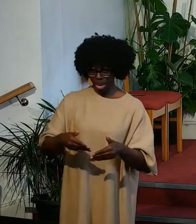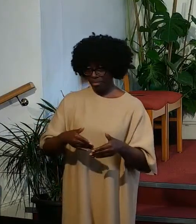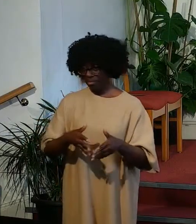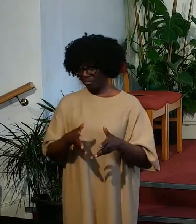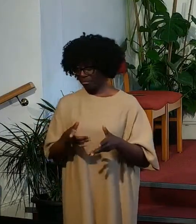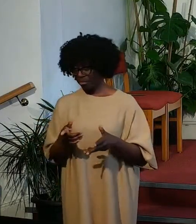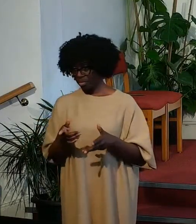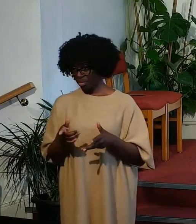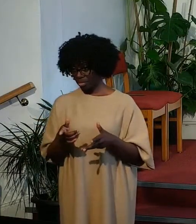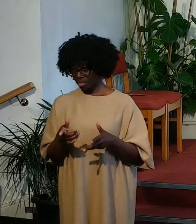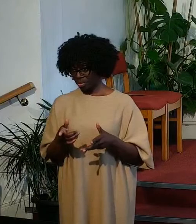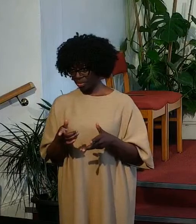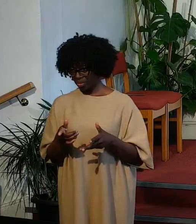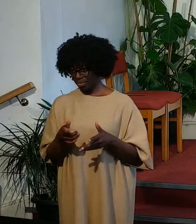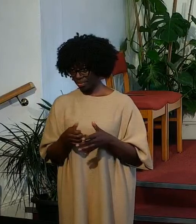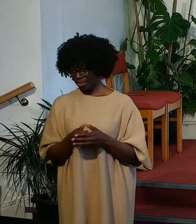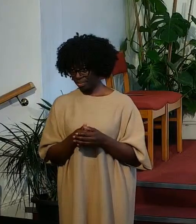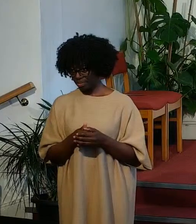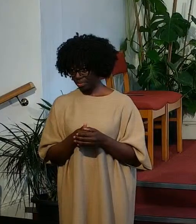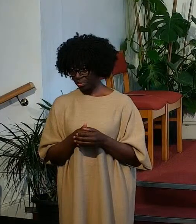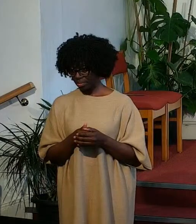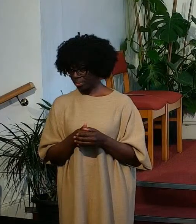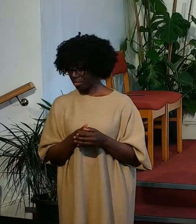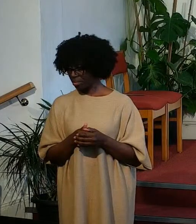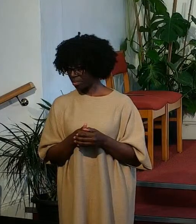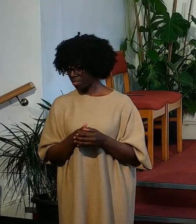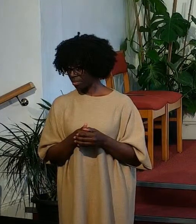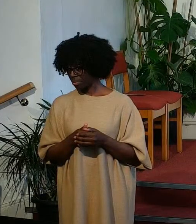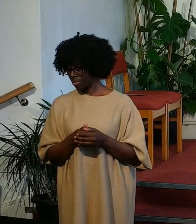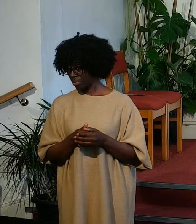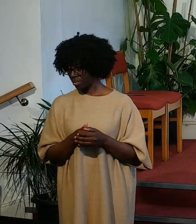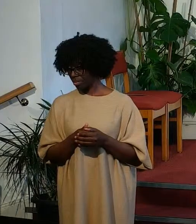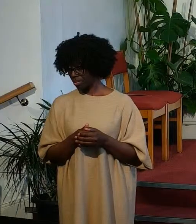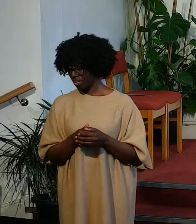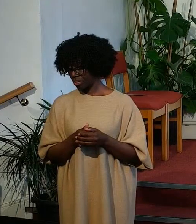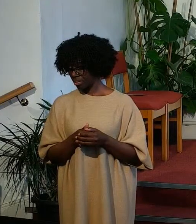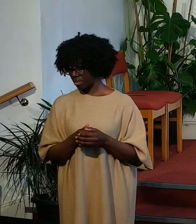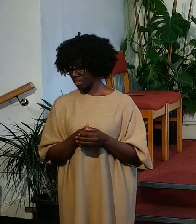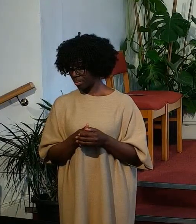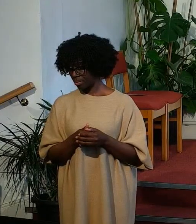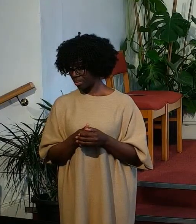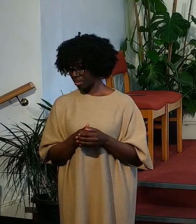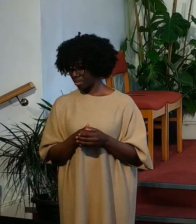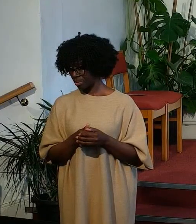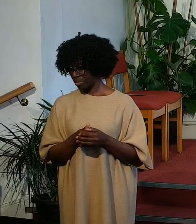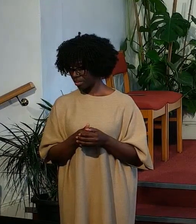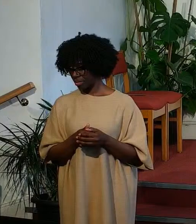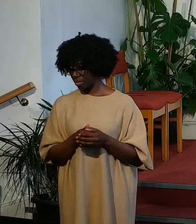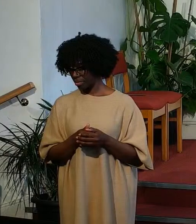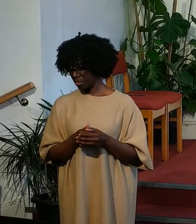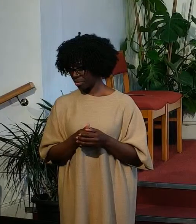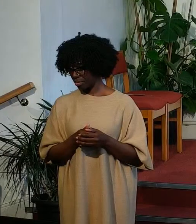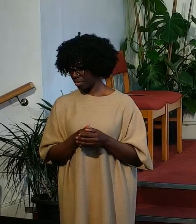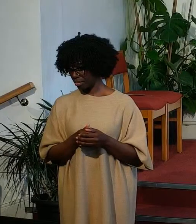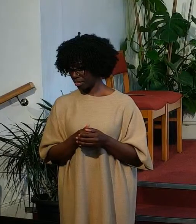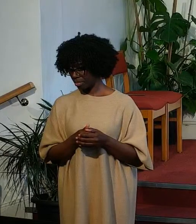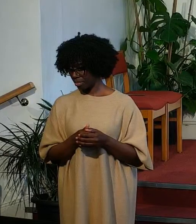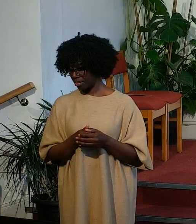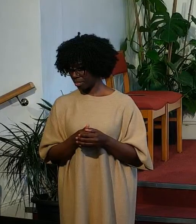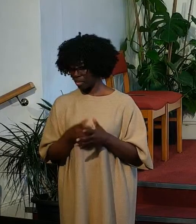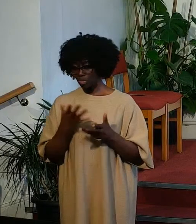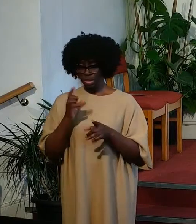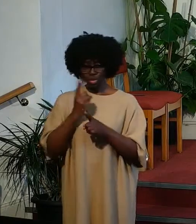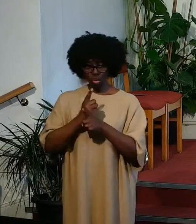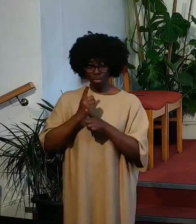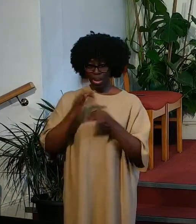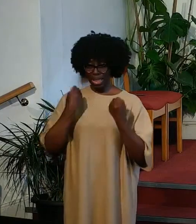about, you're not prepared for it as a parent, it just happens. And then Nomsa, you're talking about things that happen gradually over